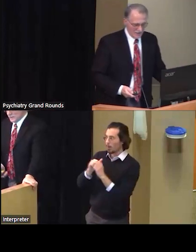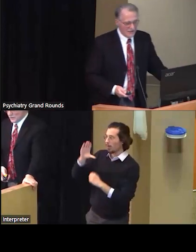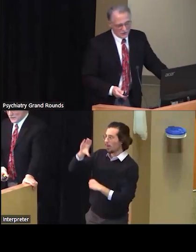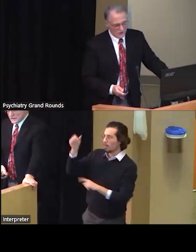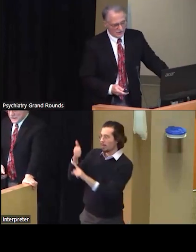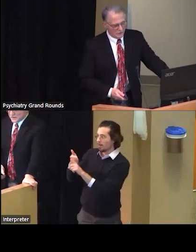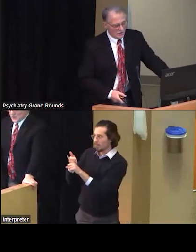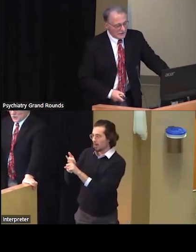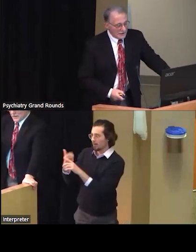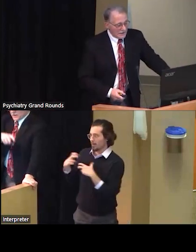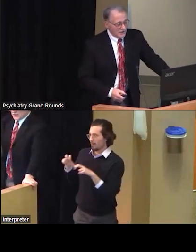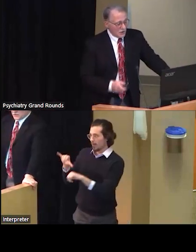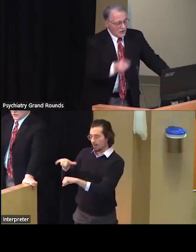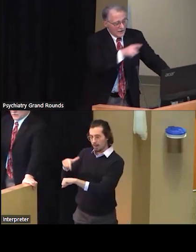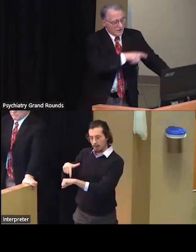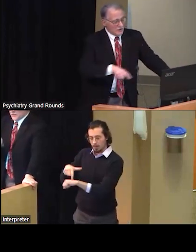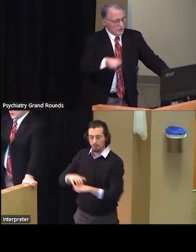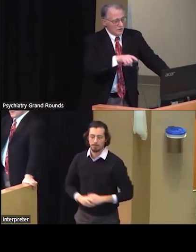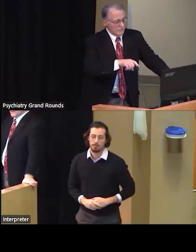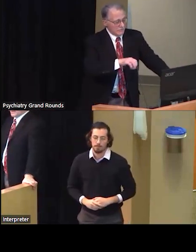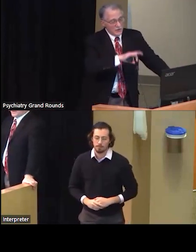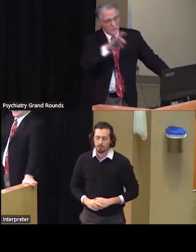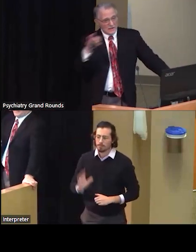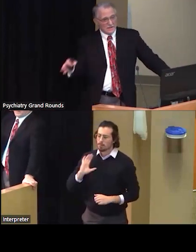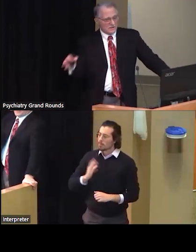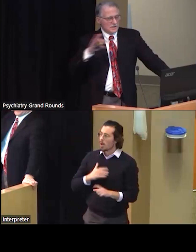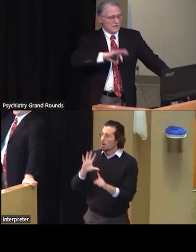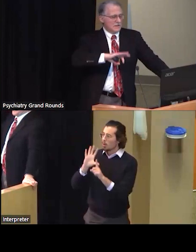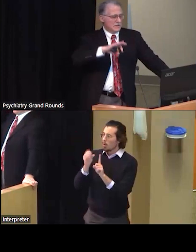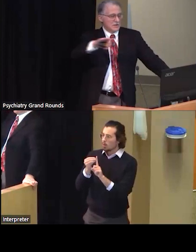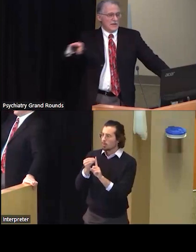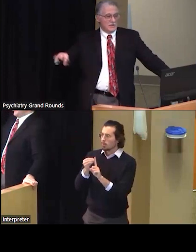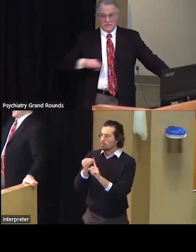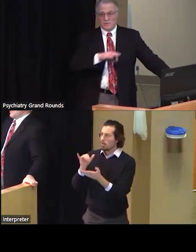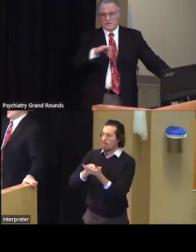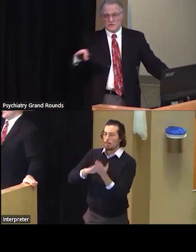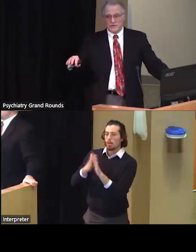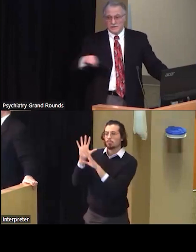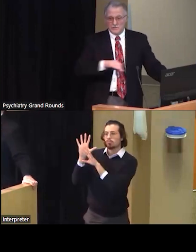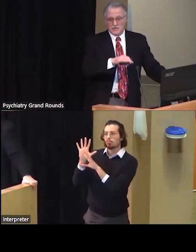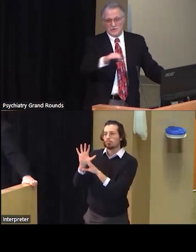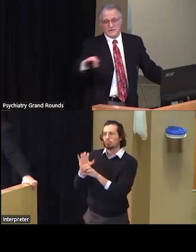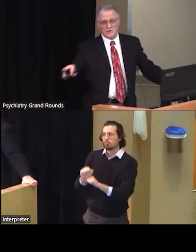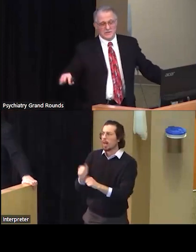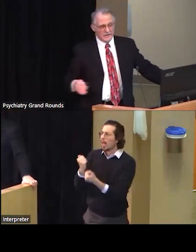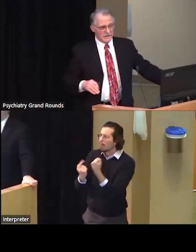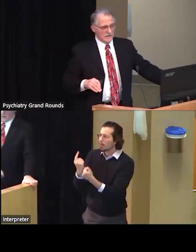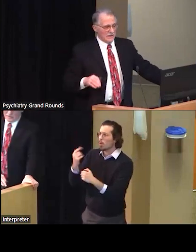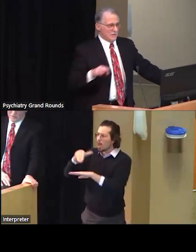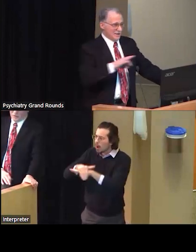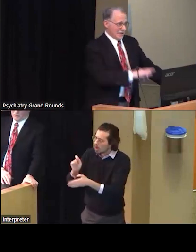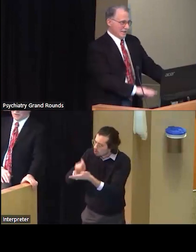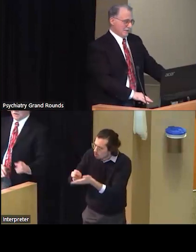corporation. That's one example. So our culture, it normalizes the deviance around us. Everybody's doing it. Everybody's writing notes at